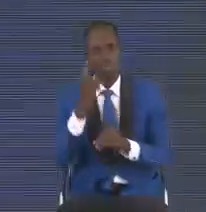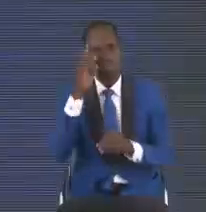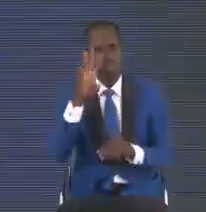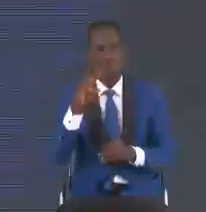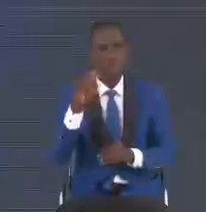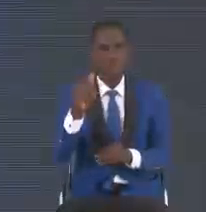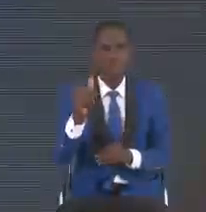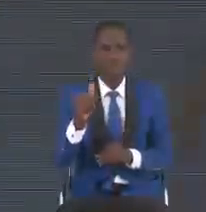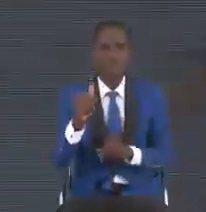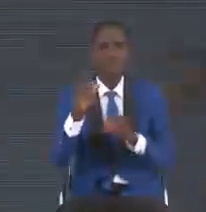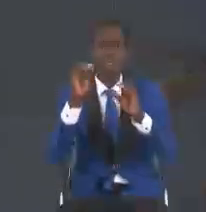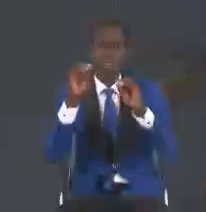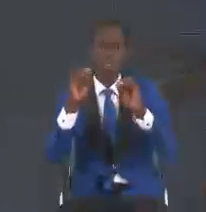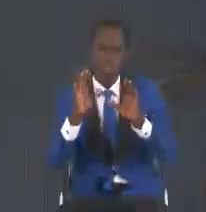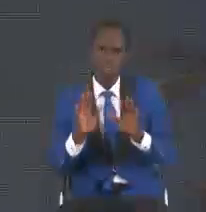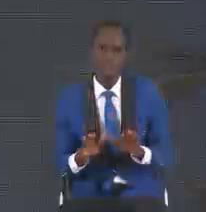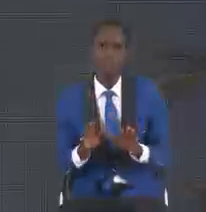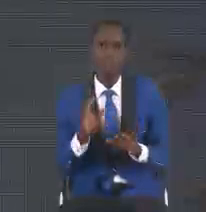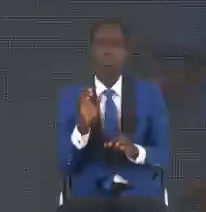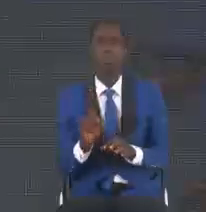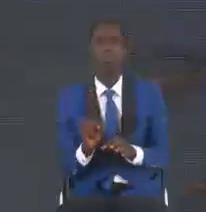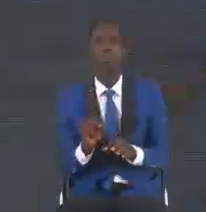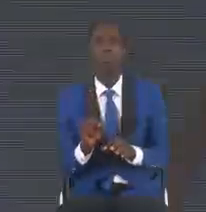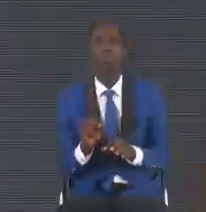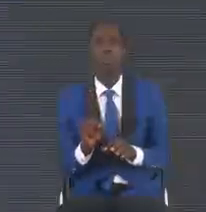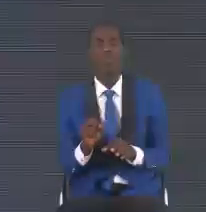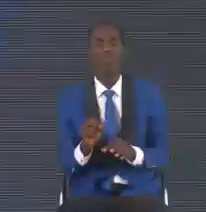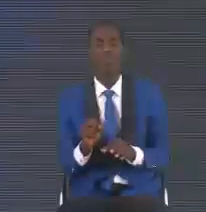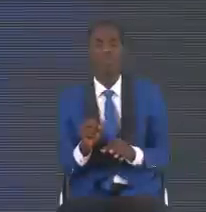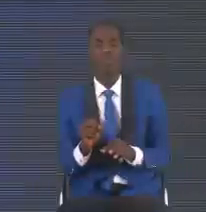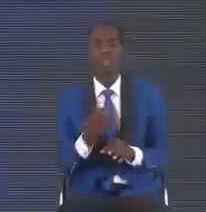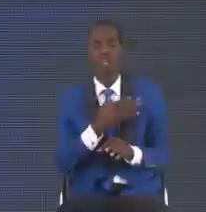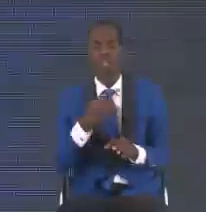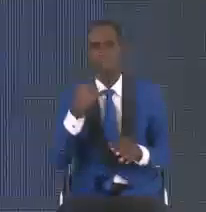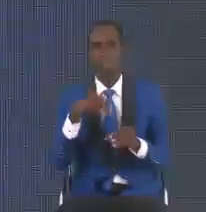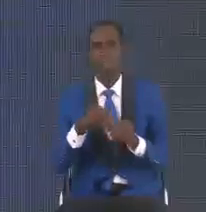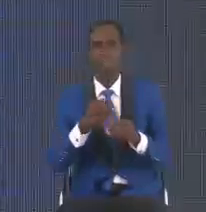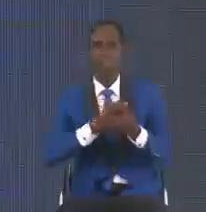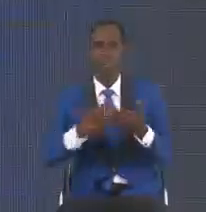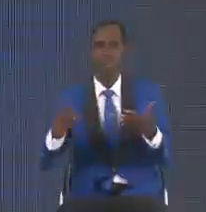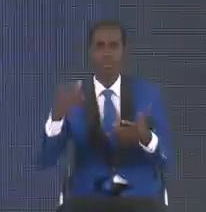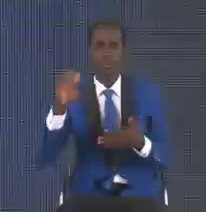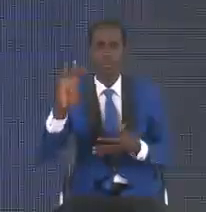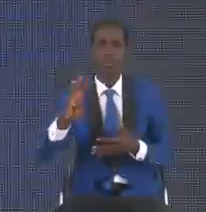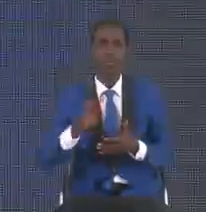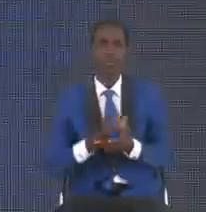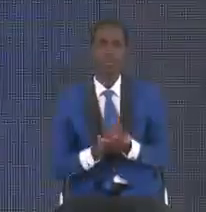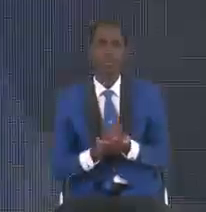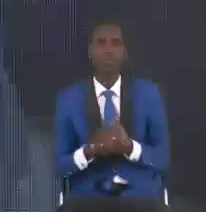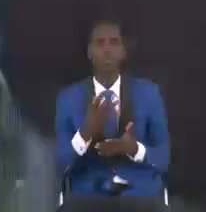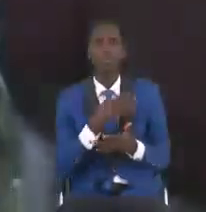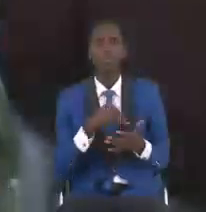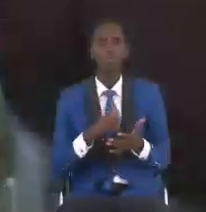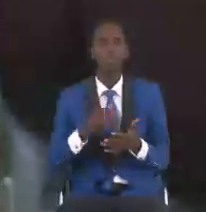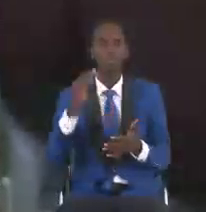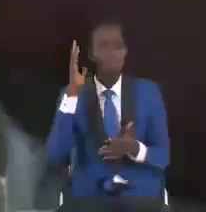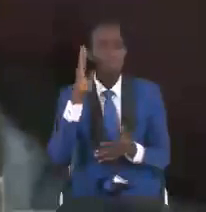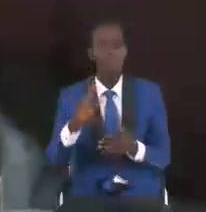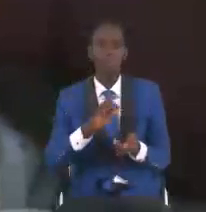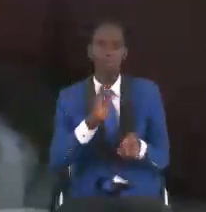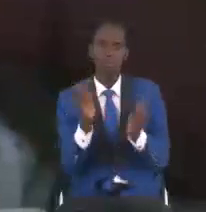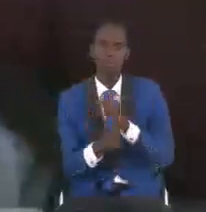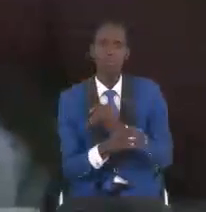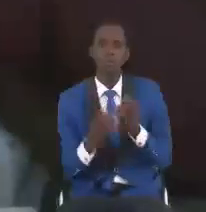in itching ears. And then it says in verse 4, it says, and they shall turn away